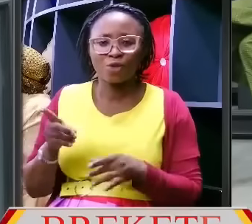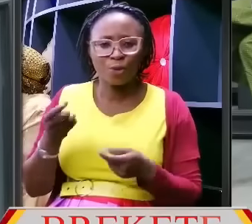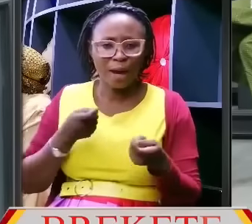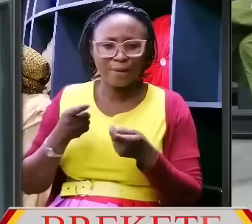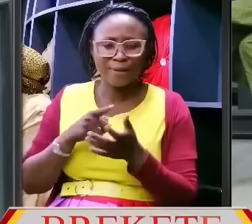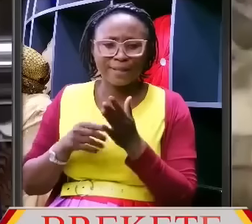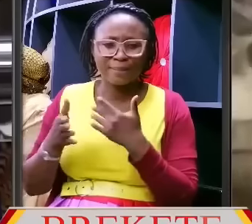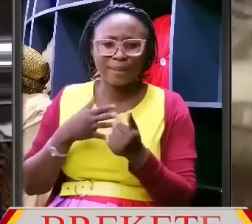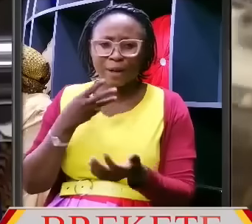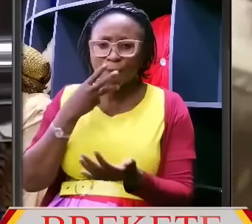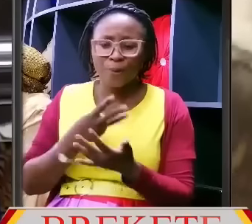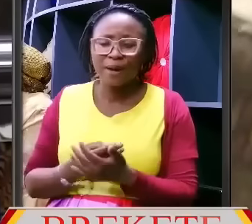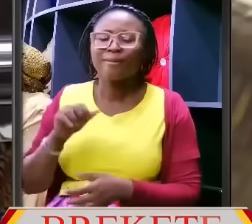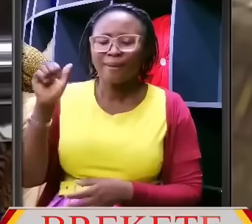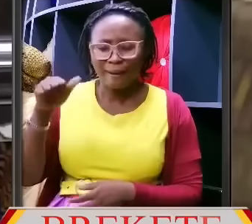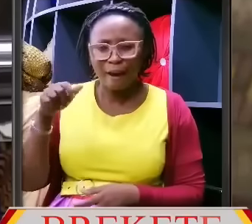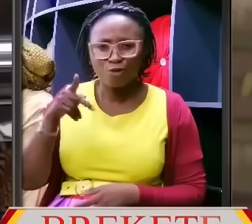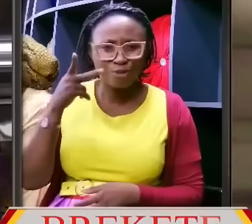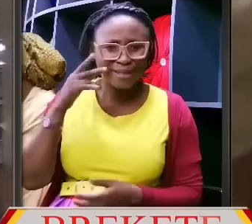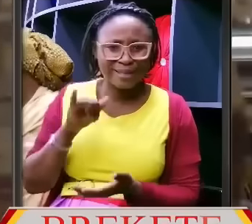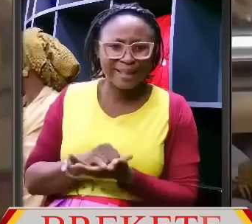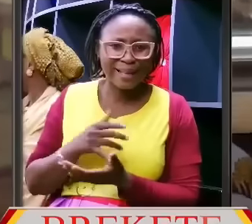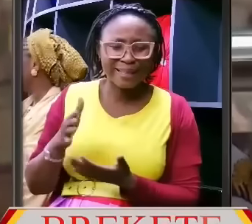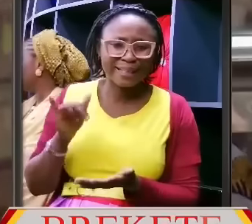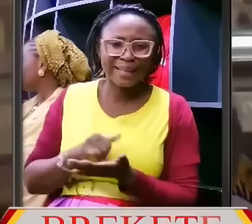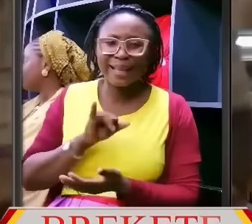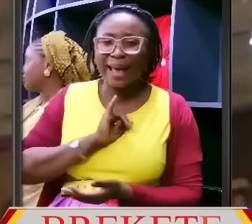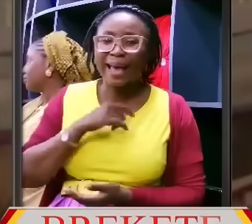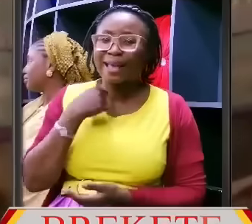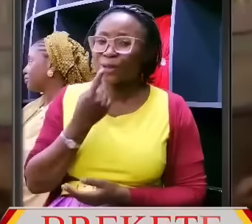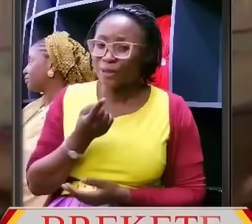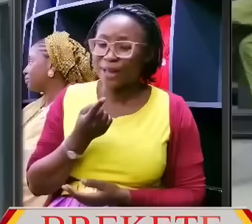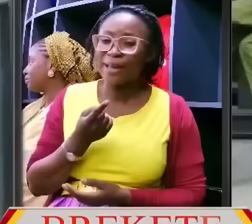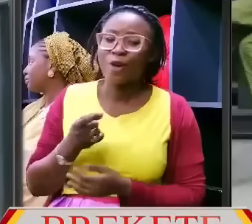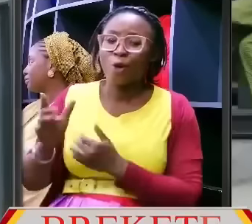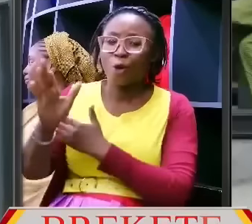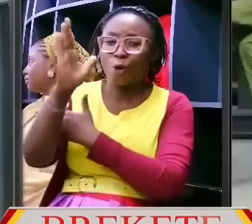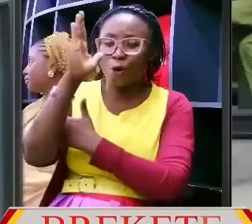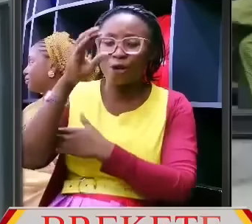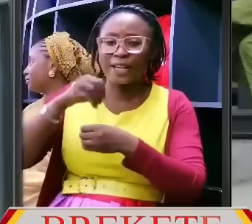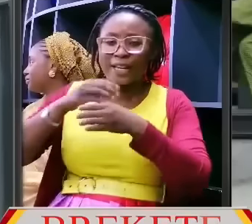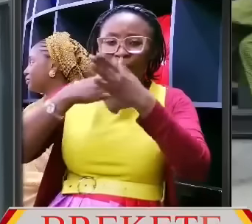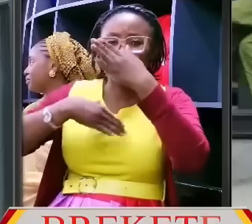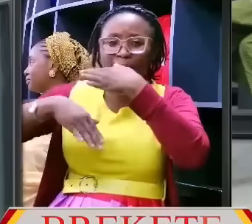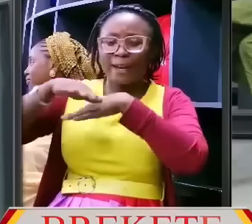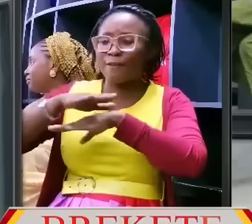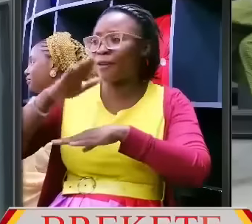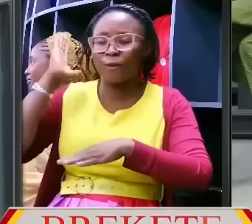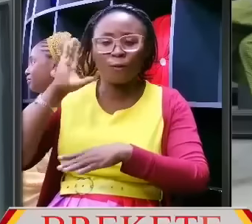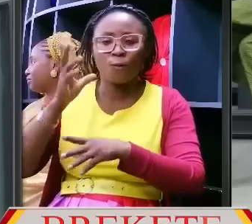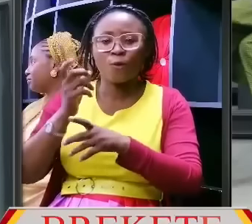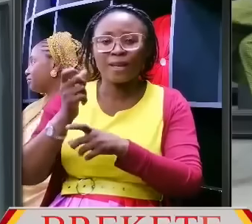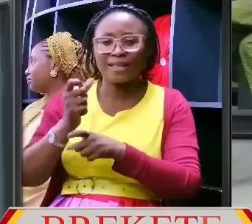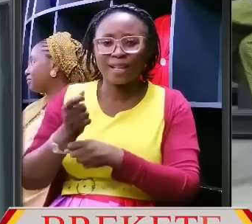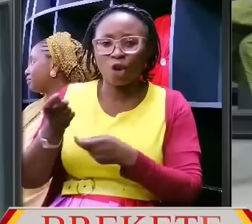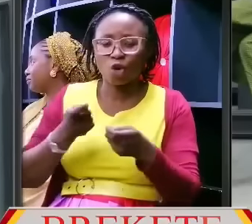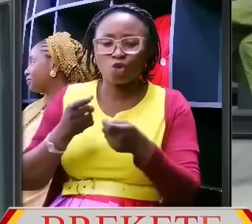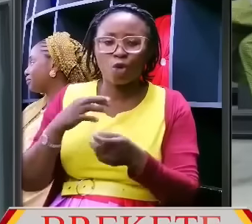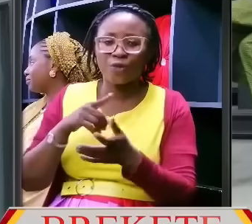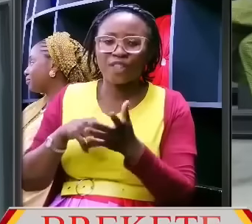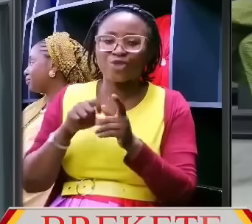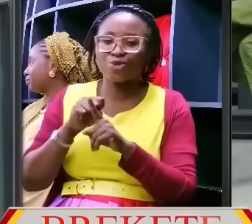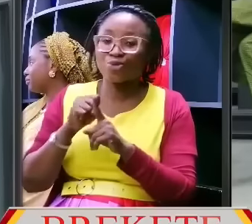well? Yes, sir. When I see that thing where I talk, say God in heaven is going to take control of